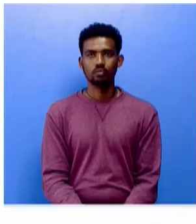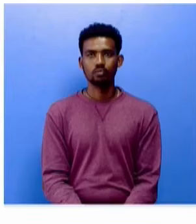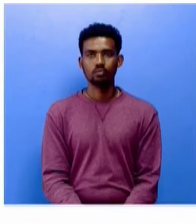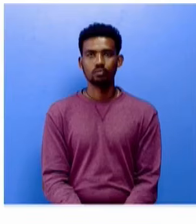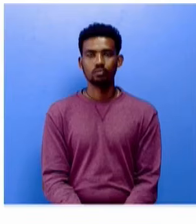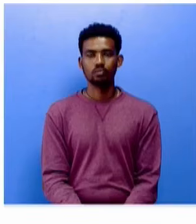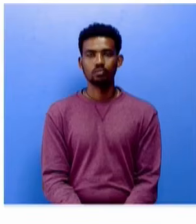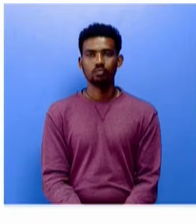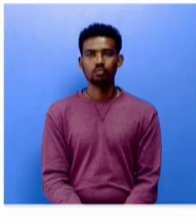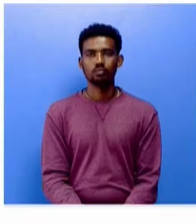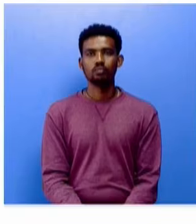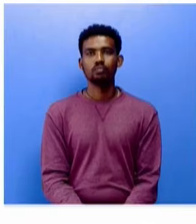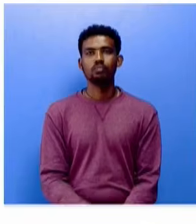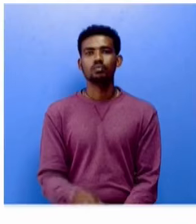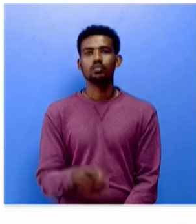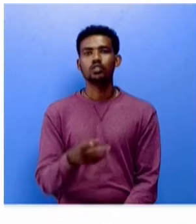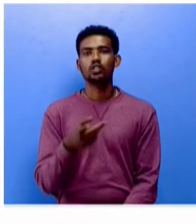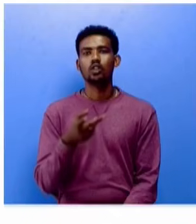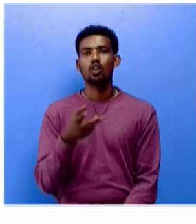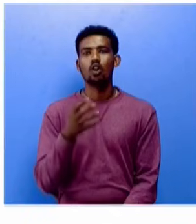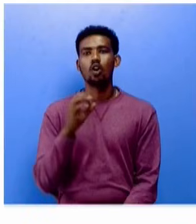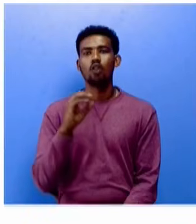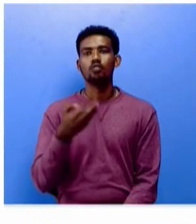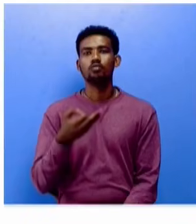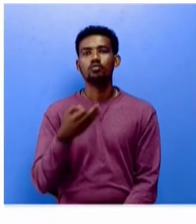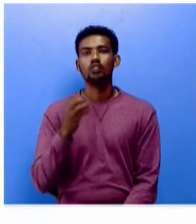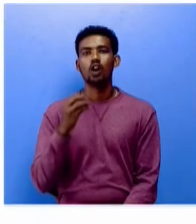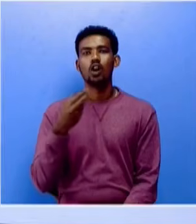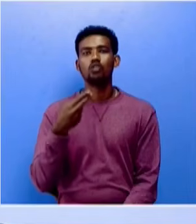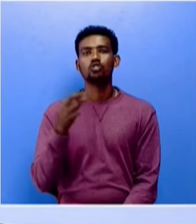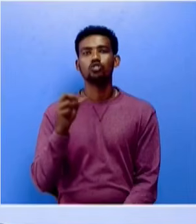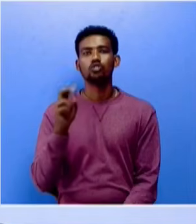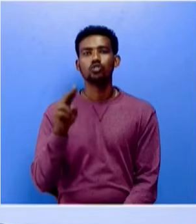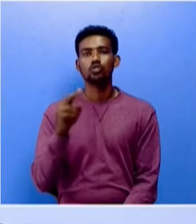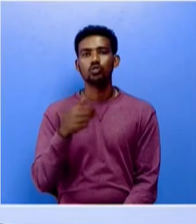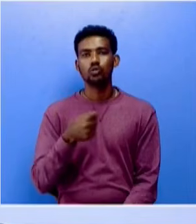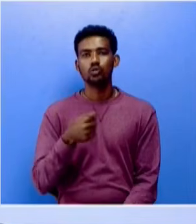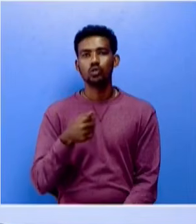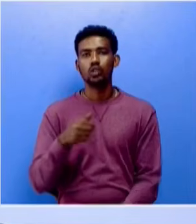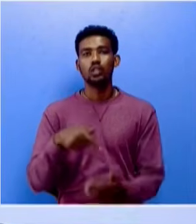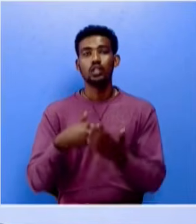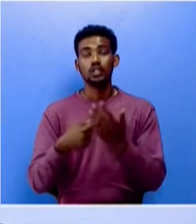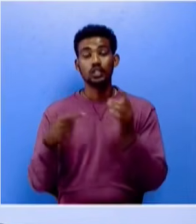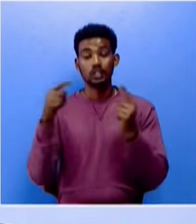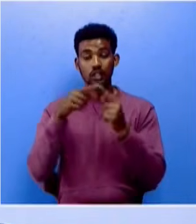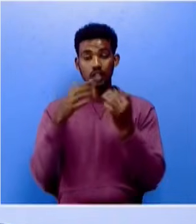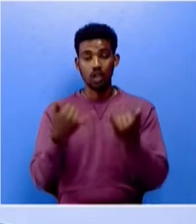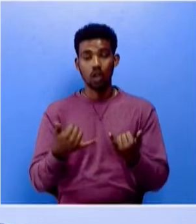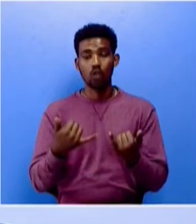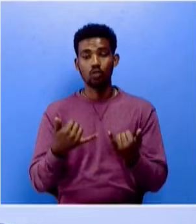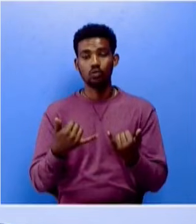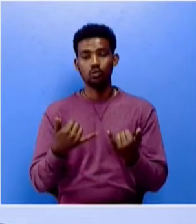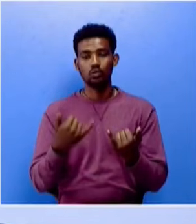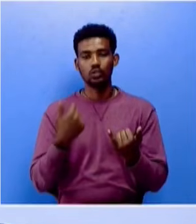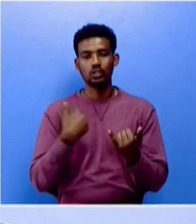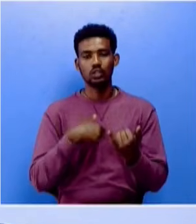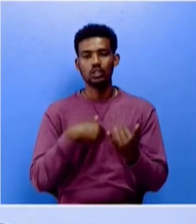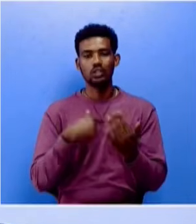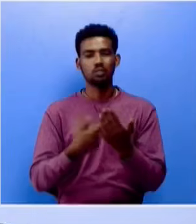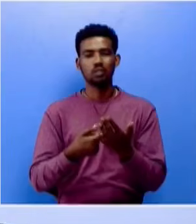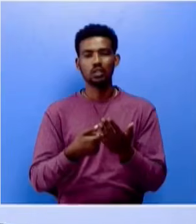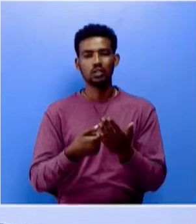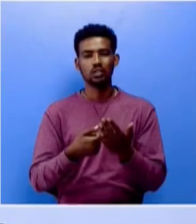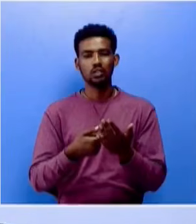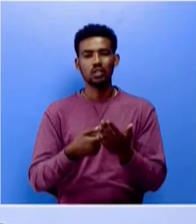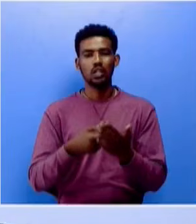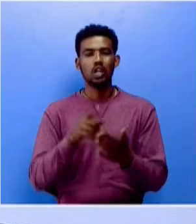Of what? Ought to. Ought to. Still, ought to is not this much